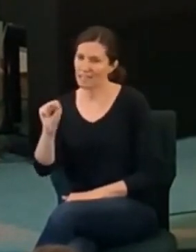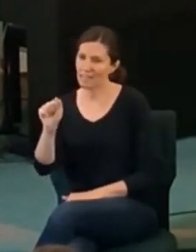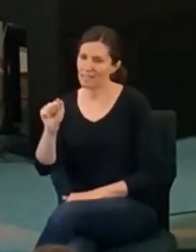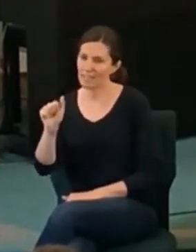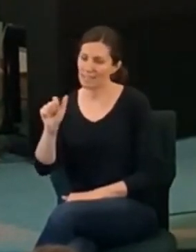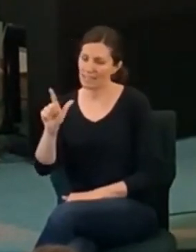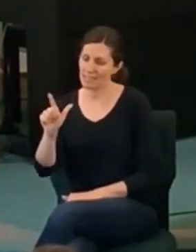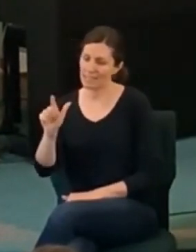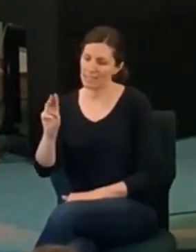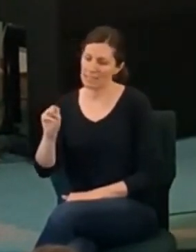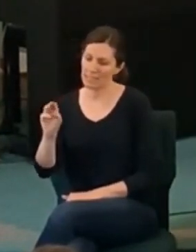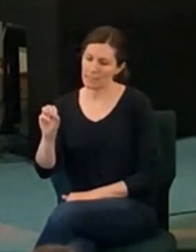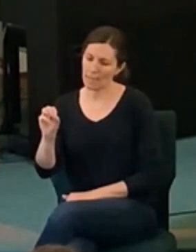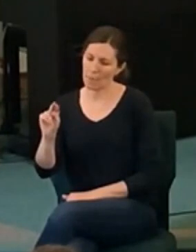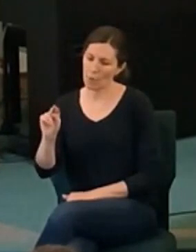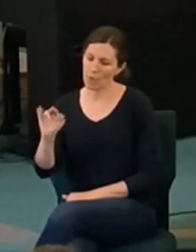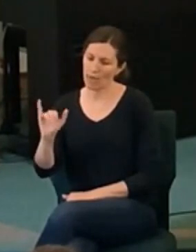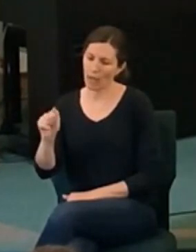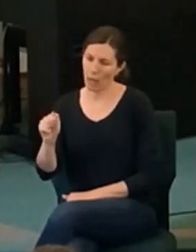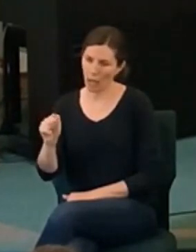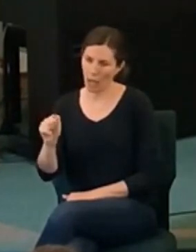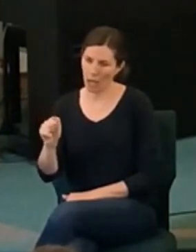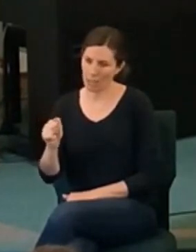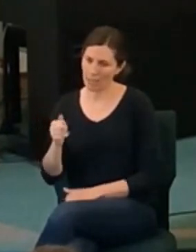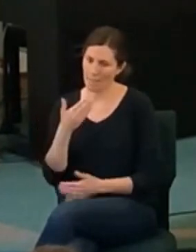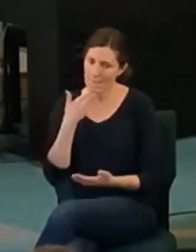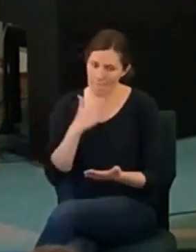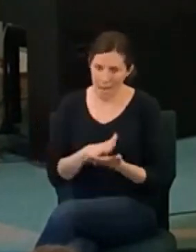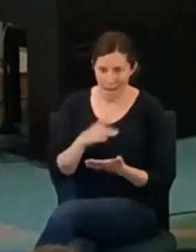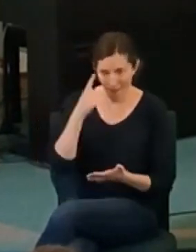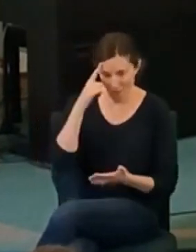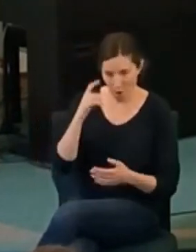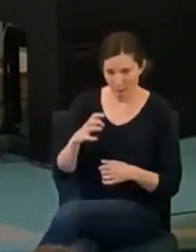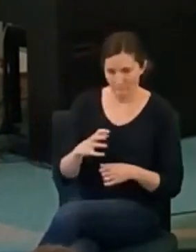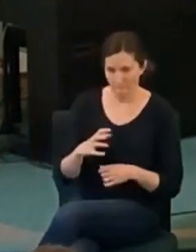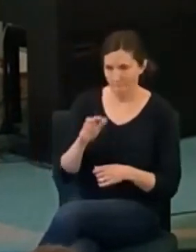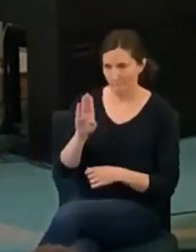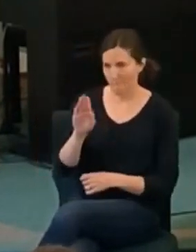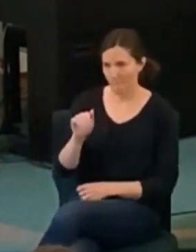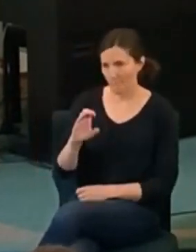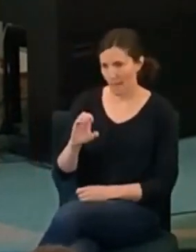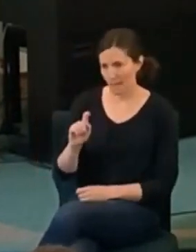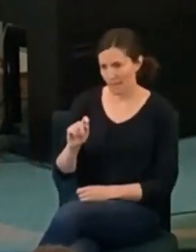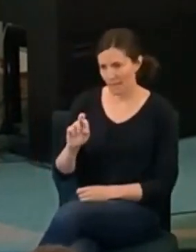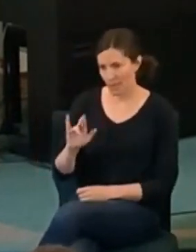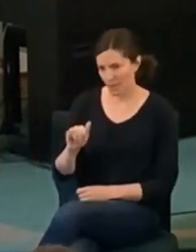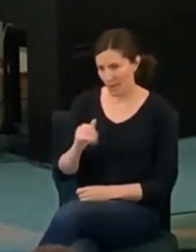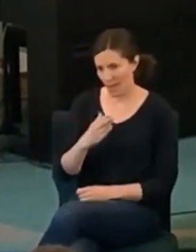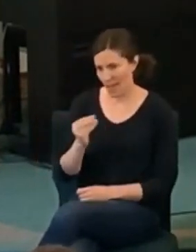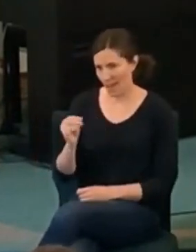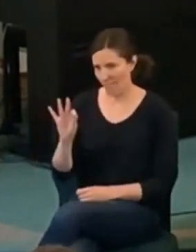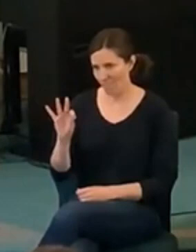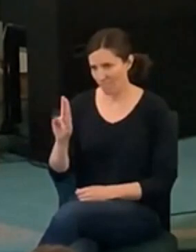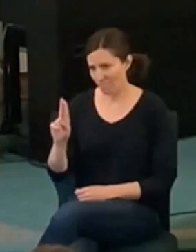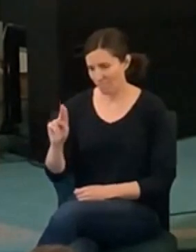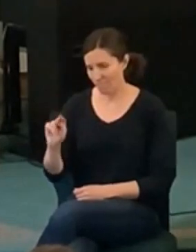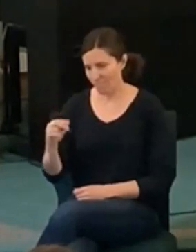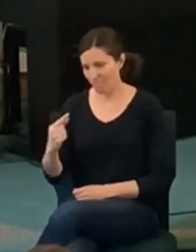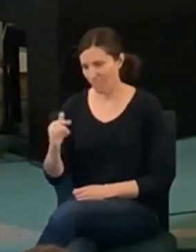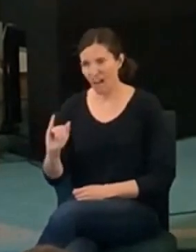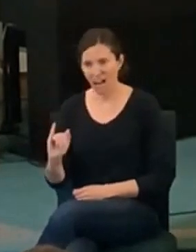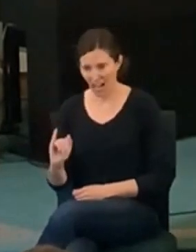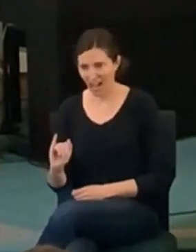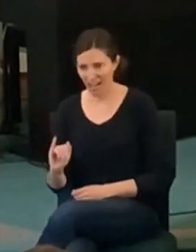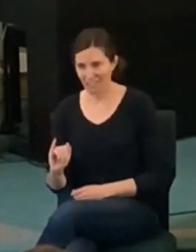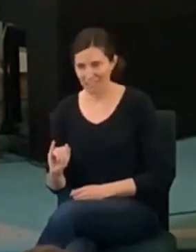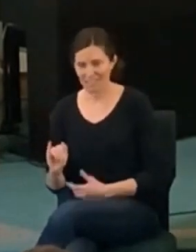in the fridge causes major concerns over residual human pathogens like listeria